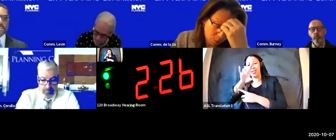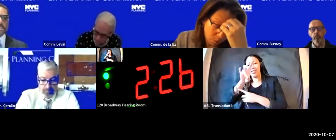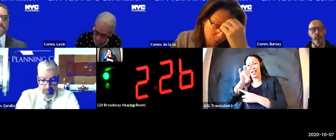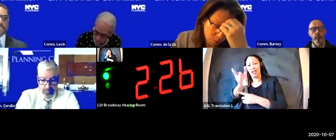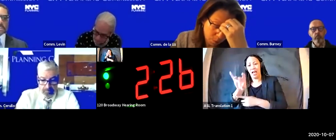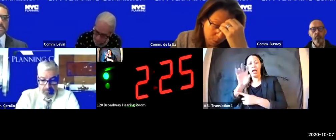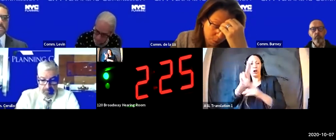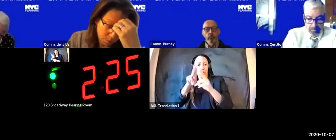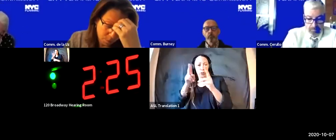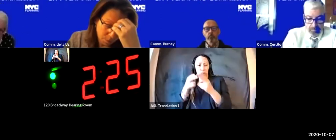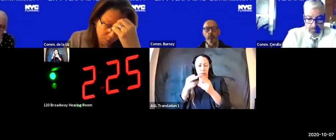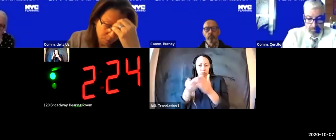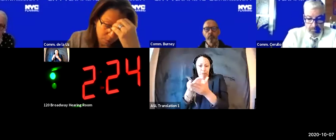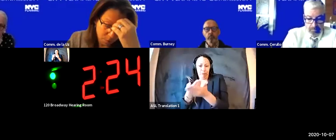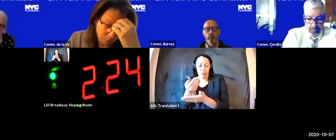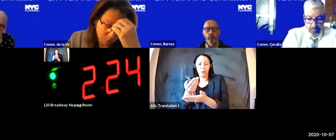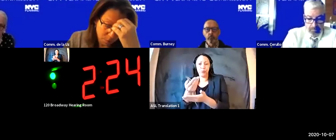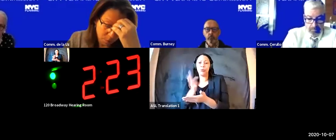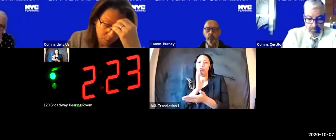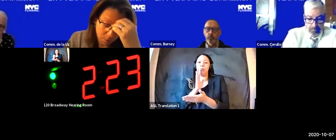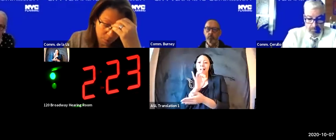units. We are talking about